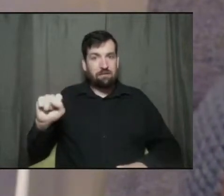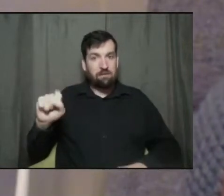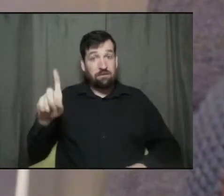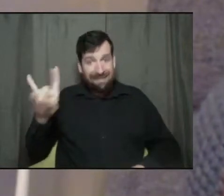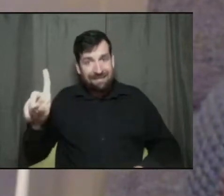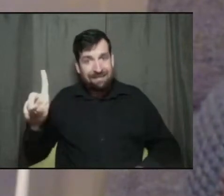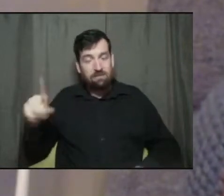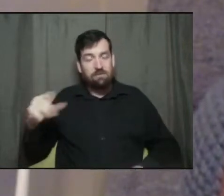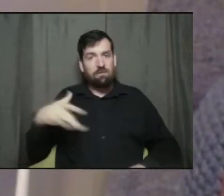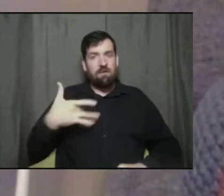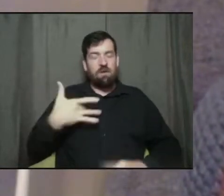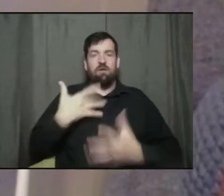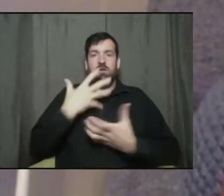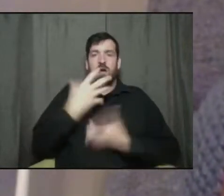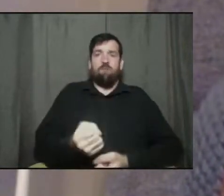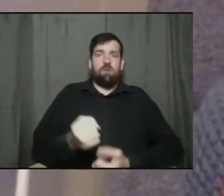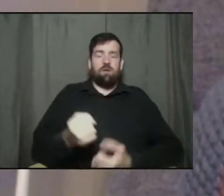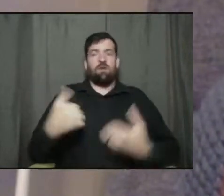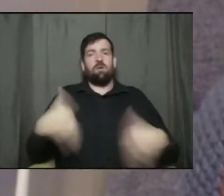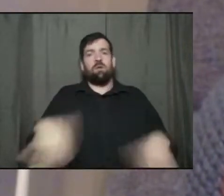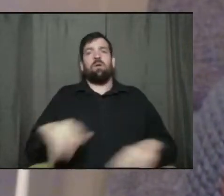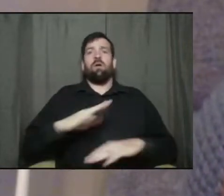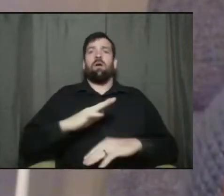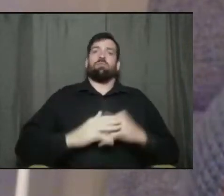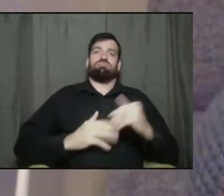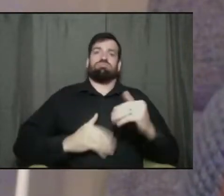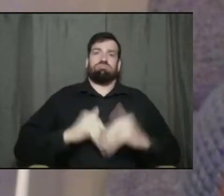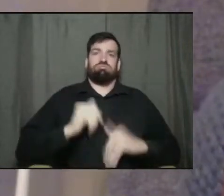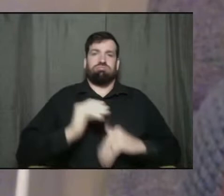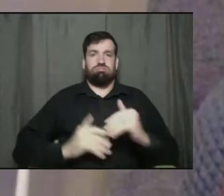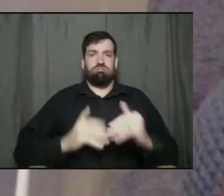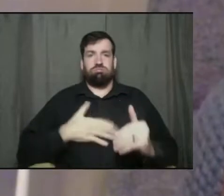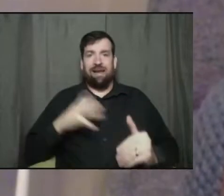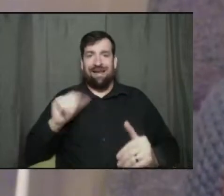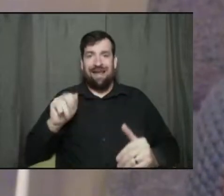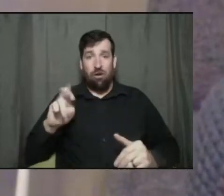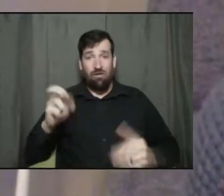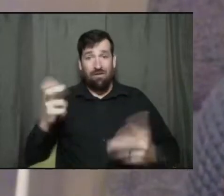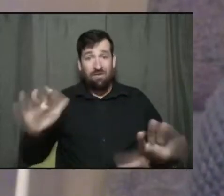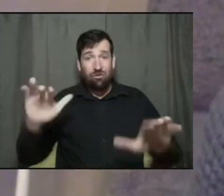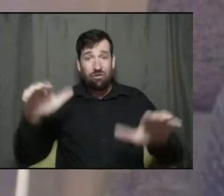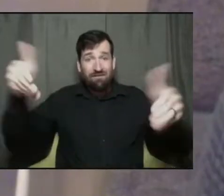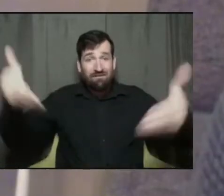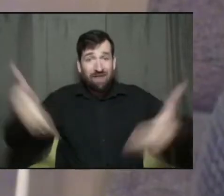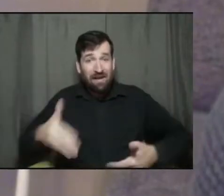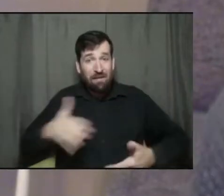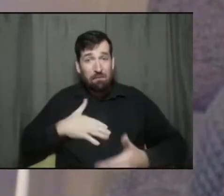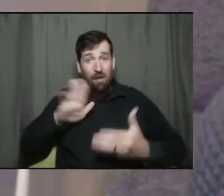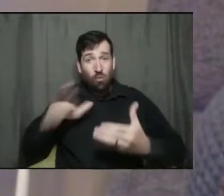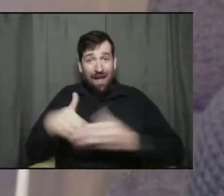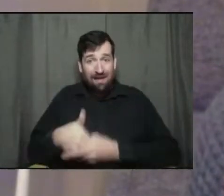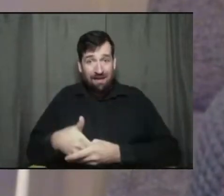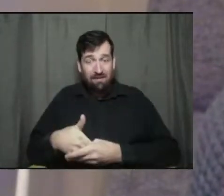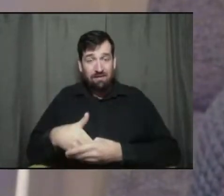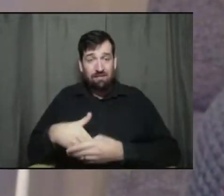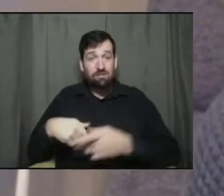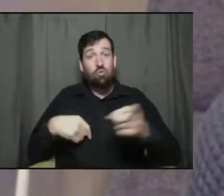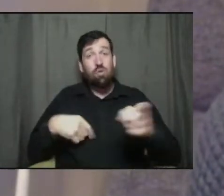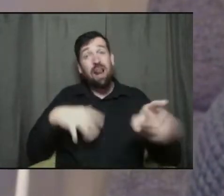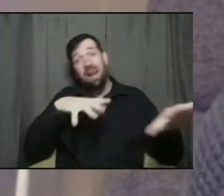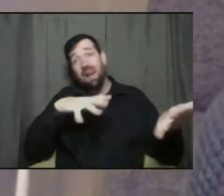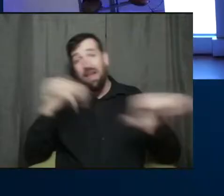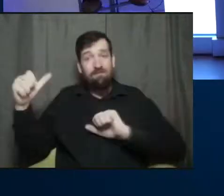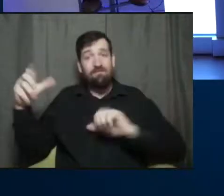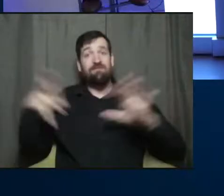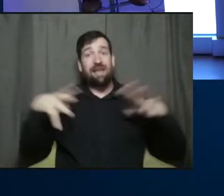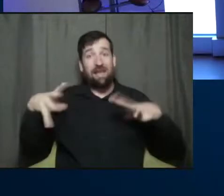and confident in the care you're getting. I invited you guys to my wedding, and you left your vacation to come to our wedding early.